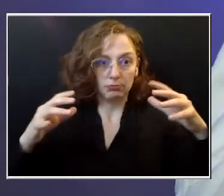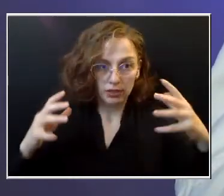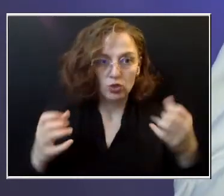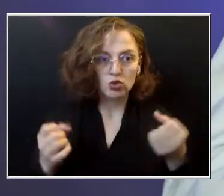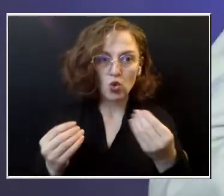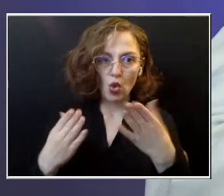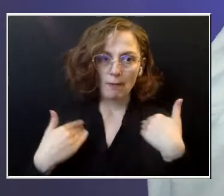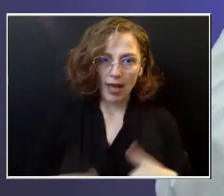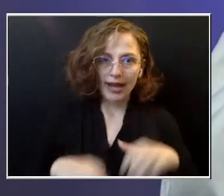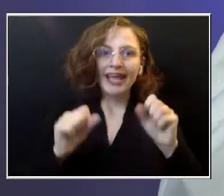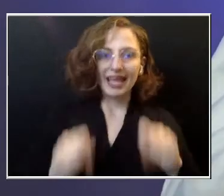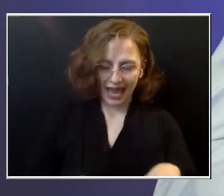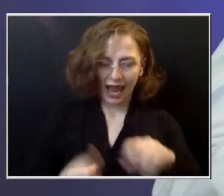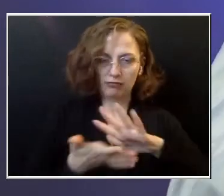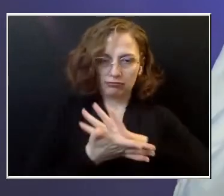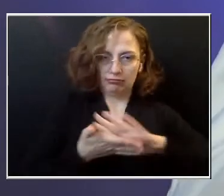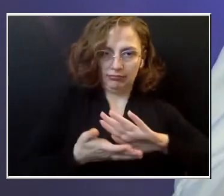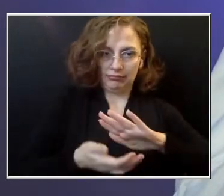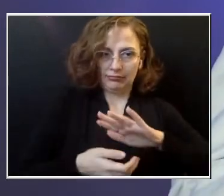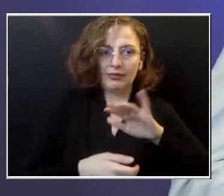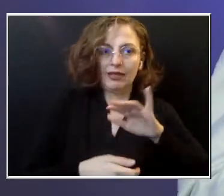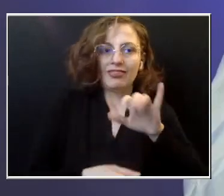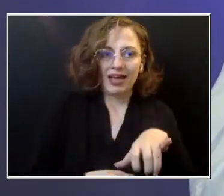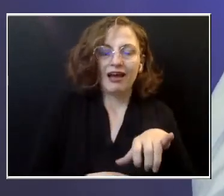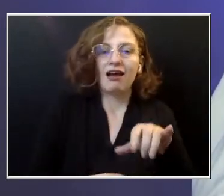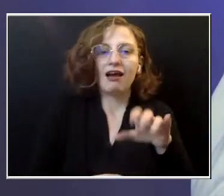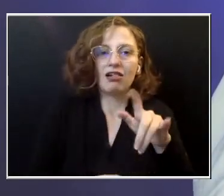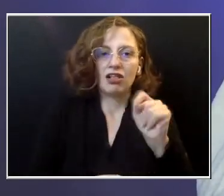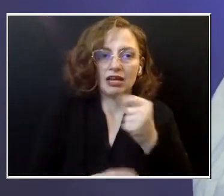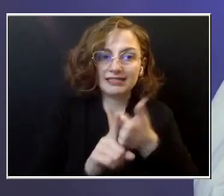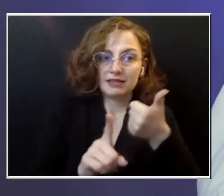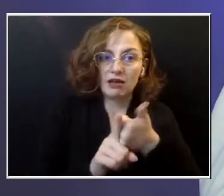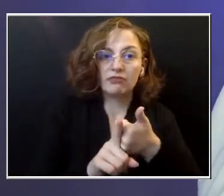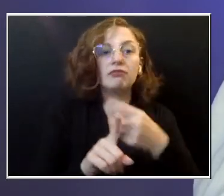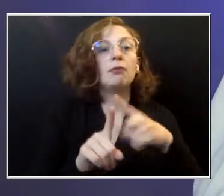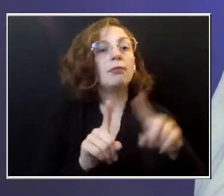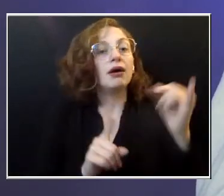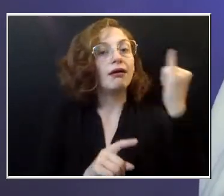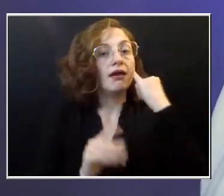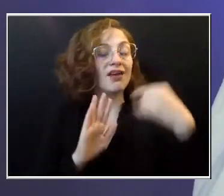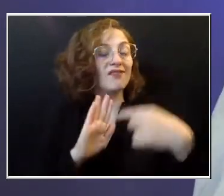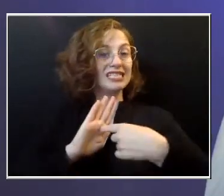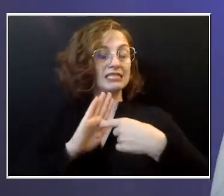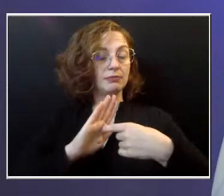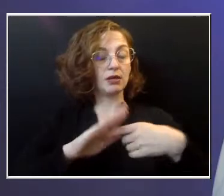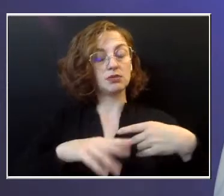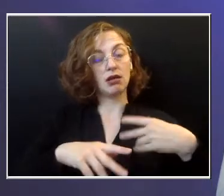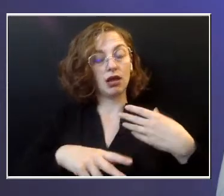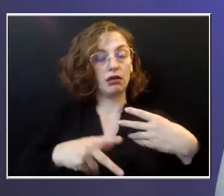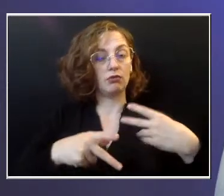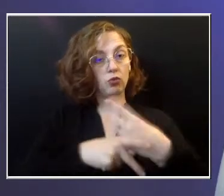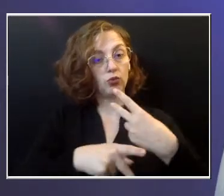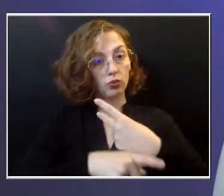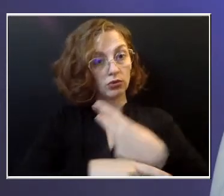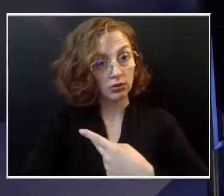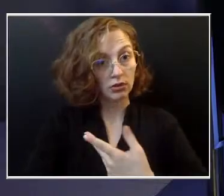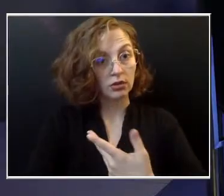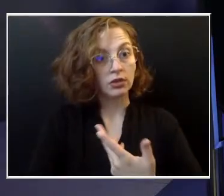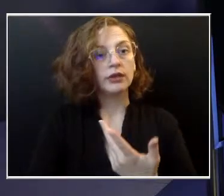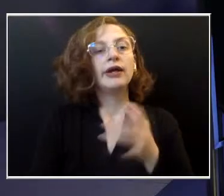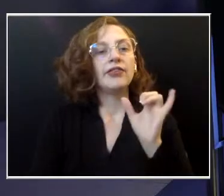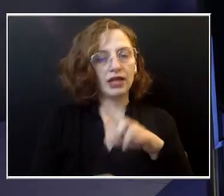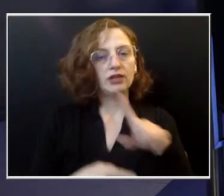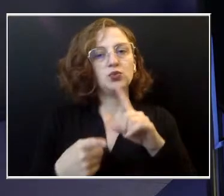continues to have more symptoms or is getting worse, then that's when we bring them over and we do thrombectomy on them. So you shared some images